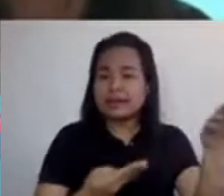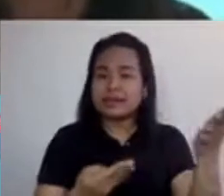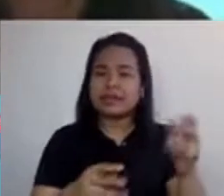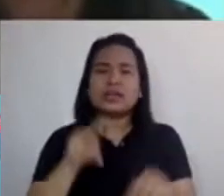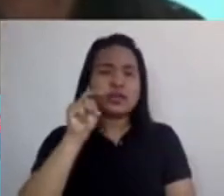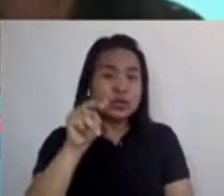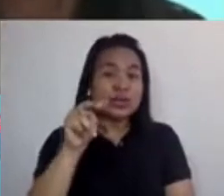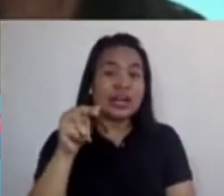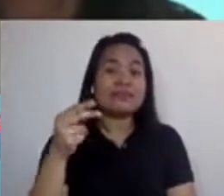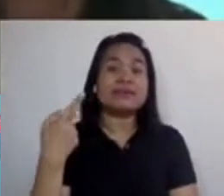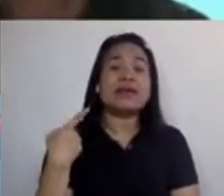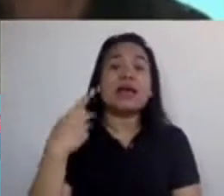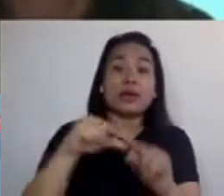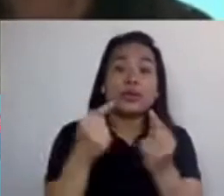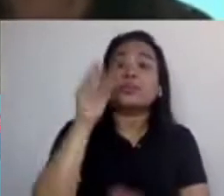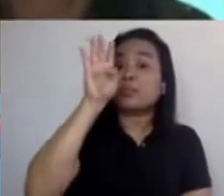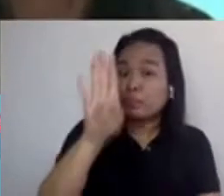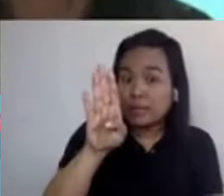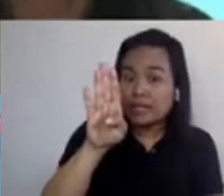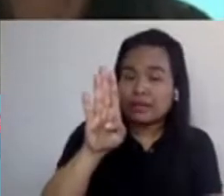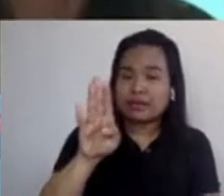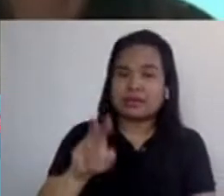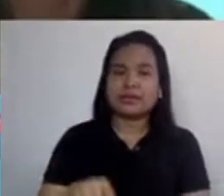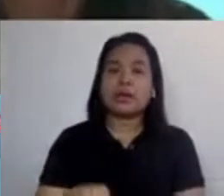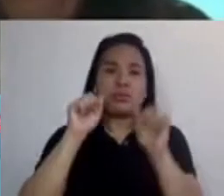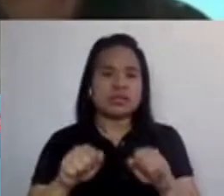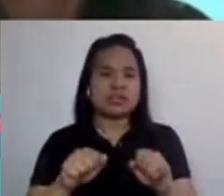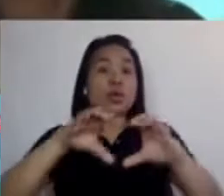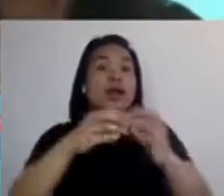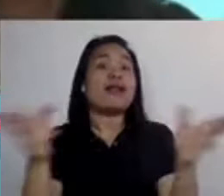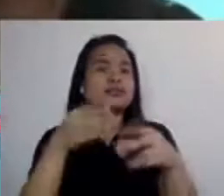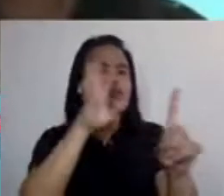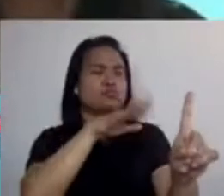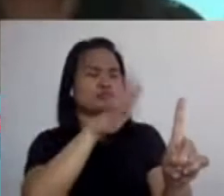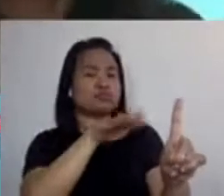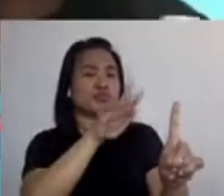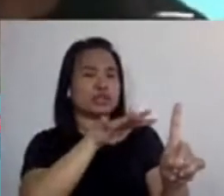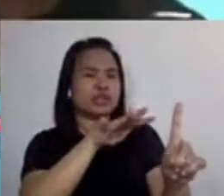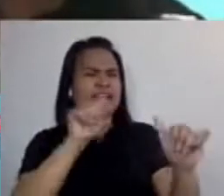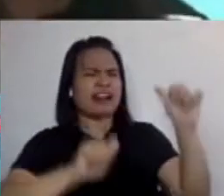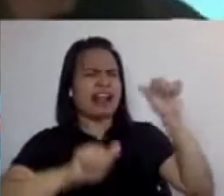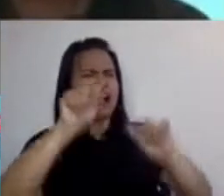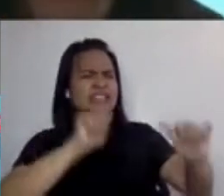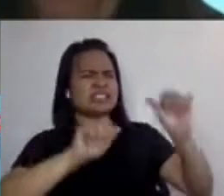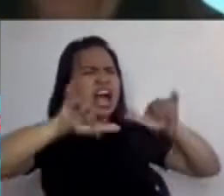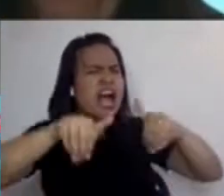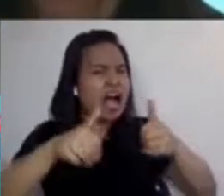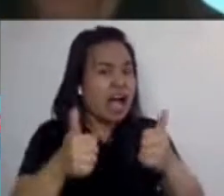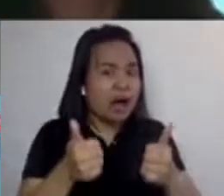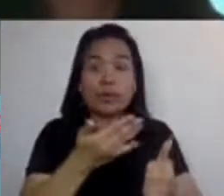will undergo classroom observation and you will be assessed on how well you demonstrated this particular